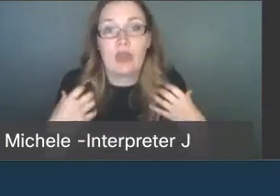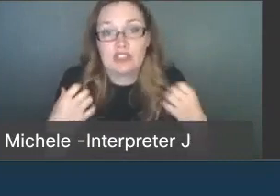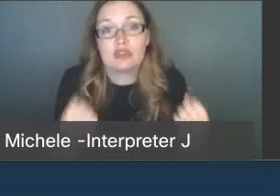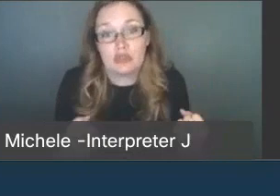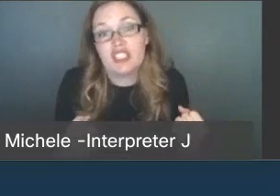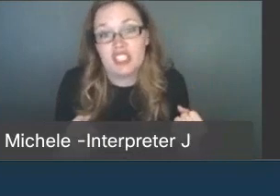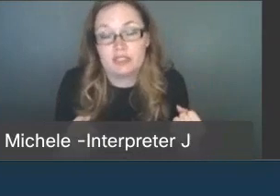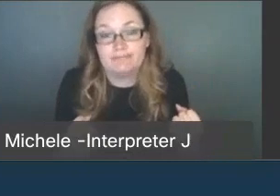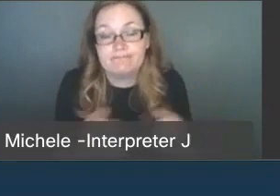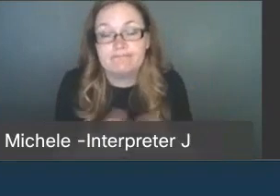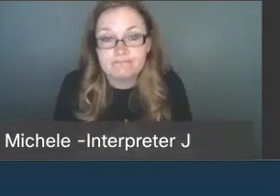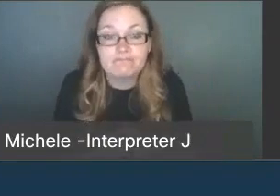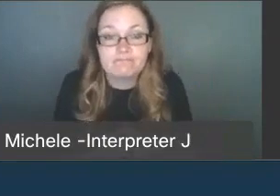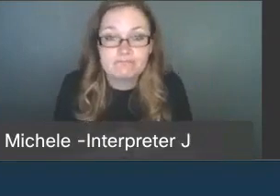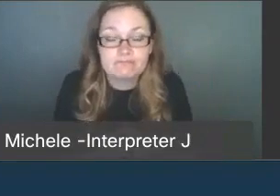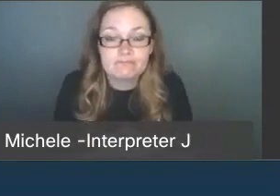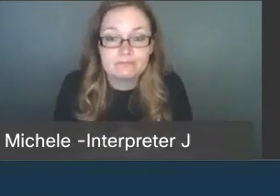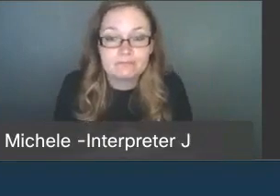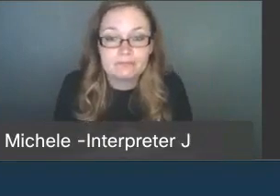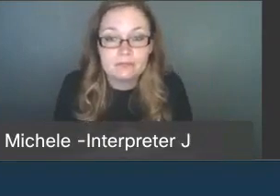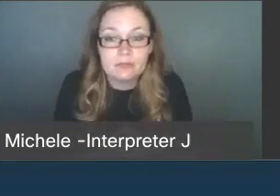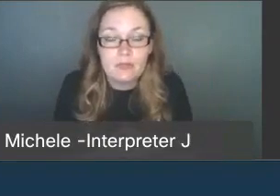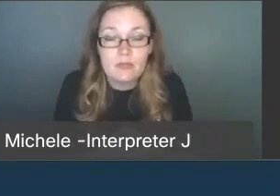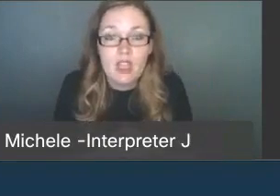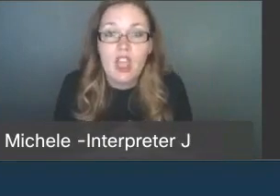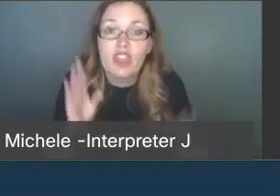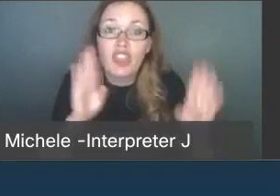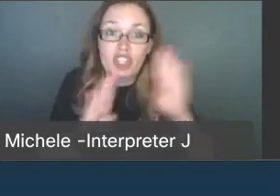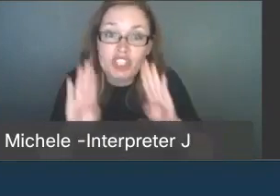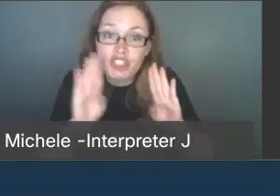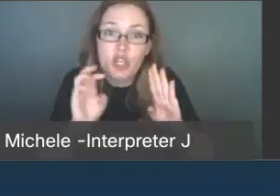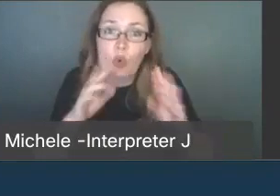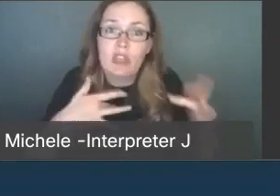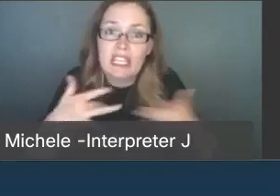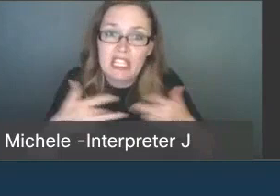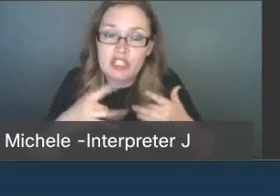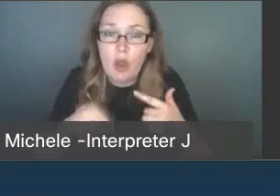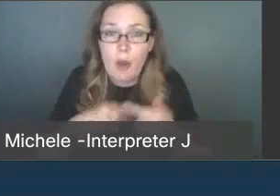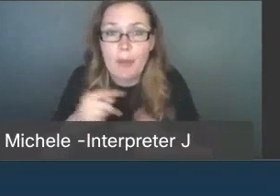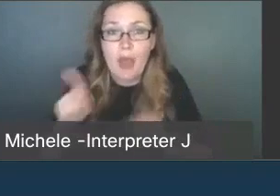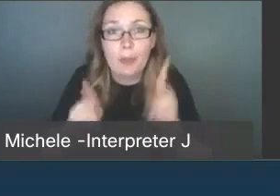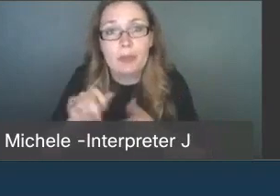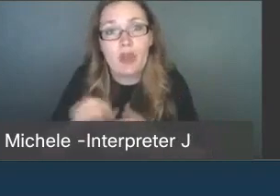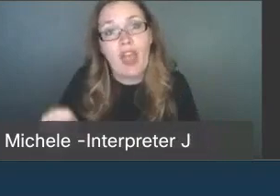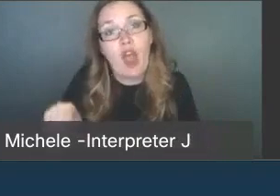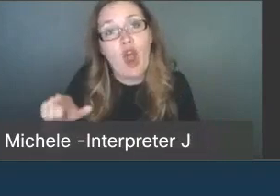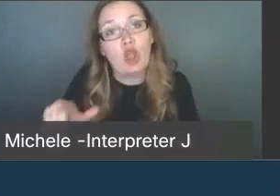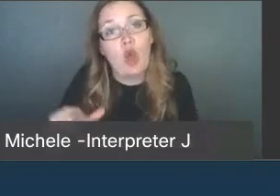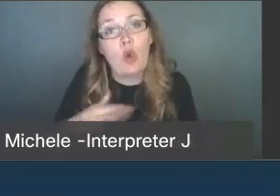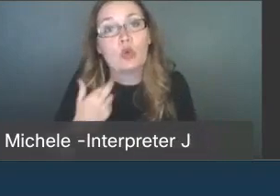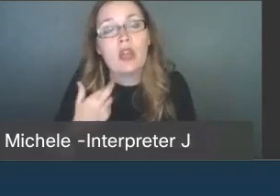restoration, and that the concern or the issue around individuals who are low risk is actually that we